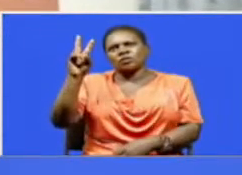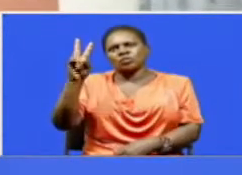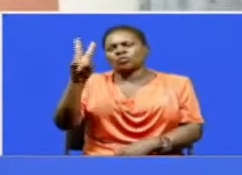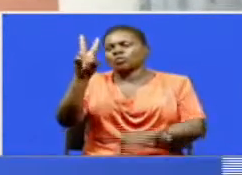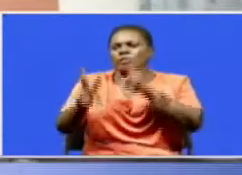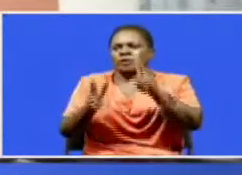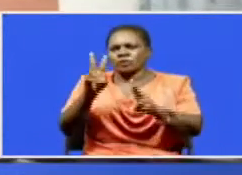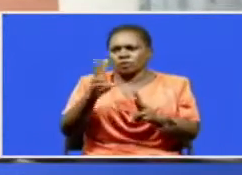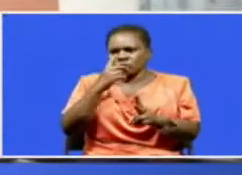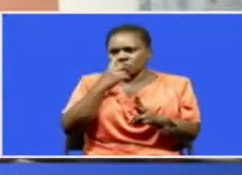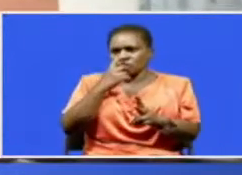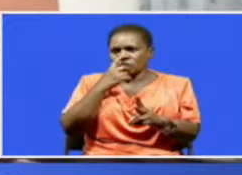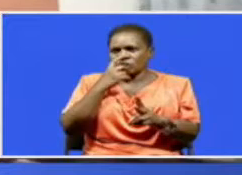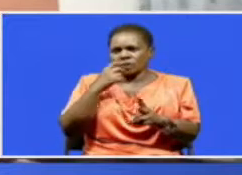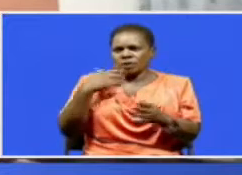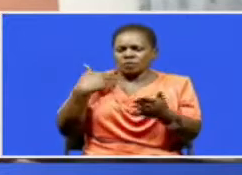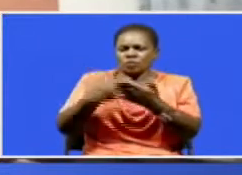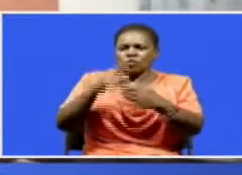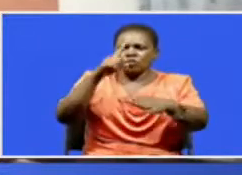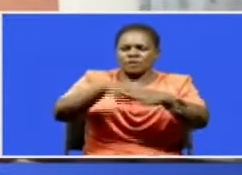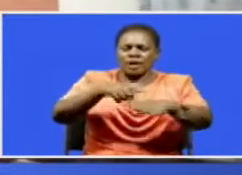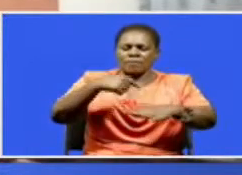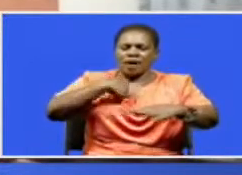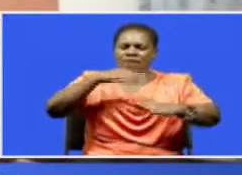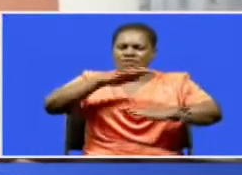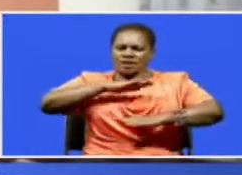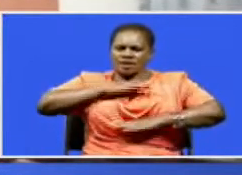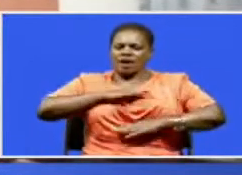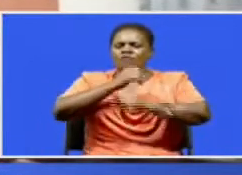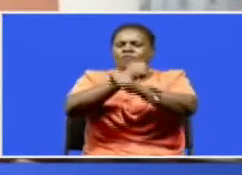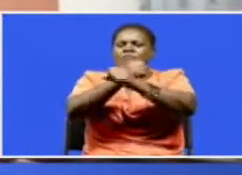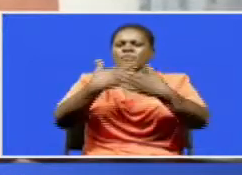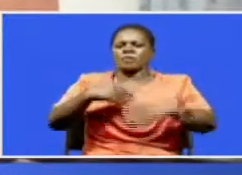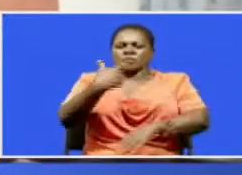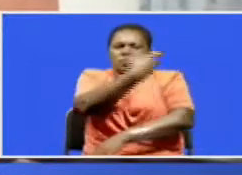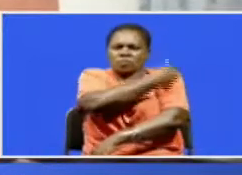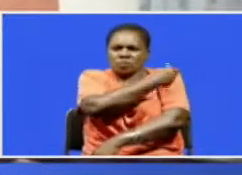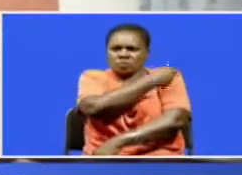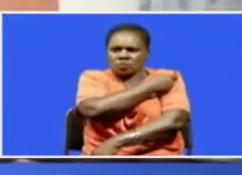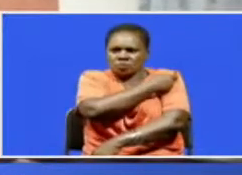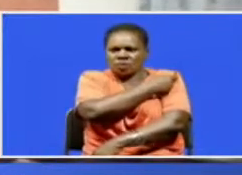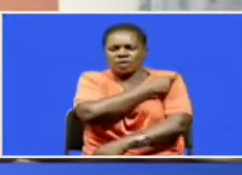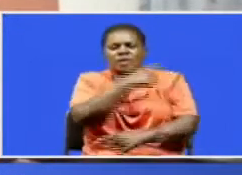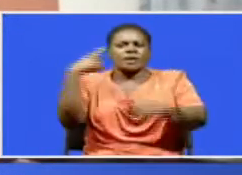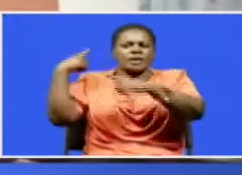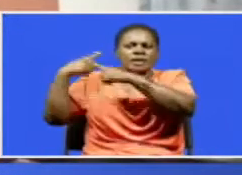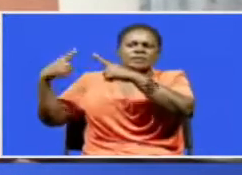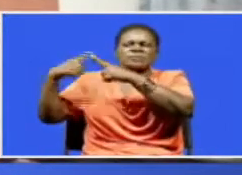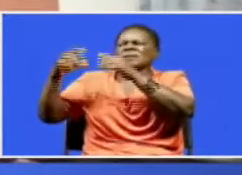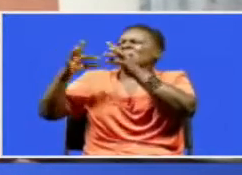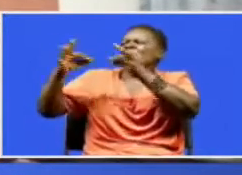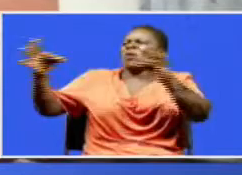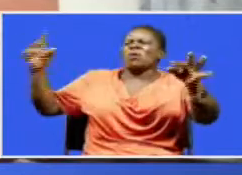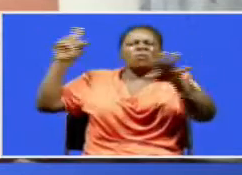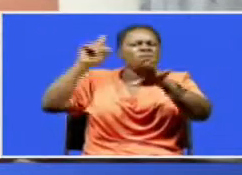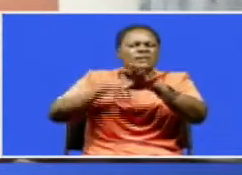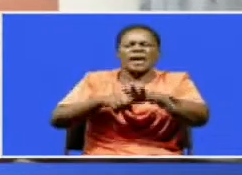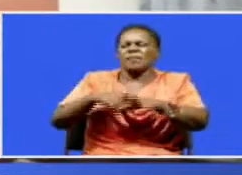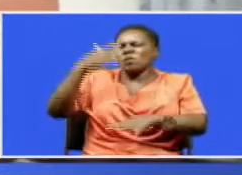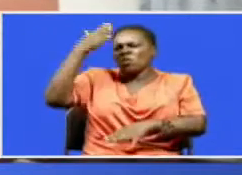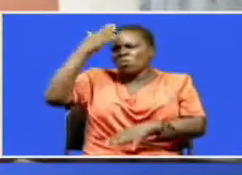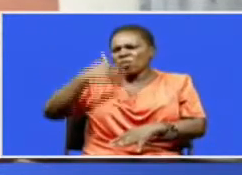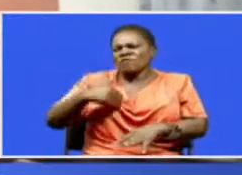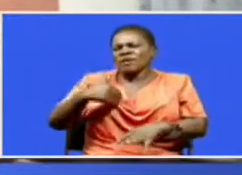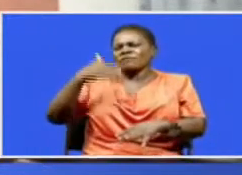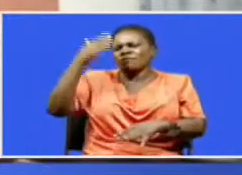2023, until we have sufficient herd immunity across the world, people have been vaccinated. So we'll experience this for a long time, wave after wave. Now,